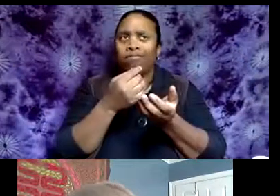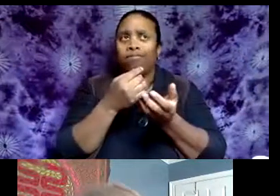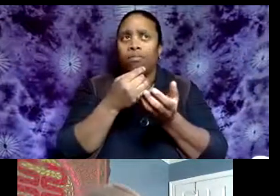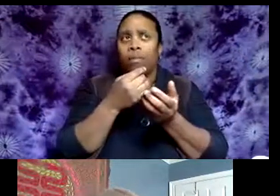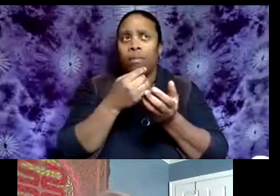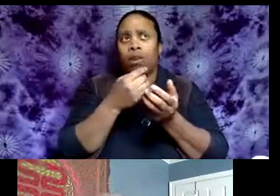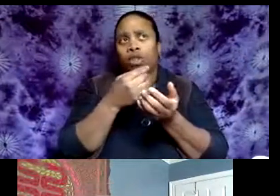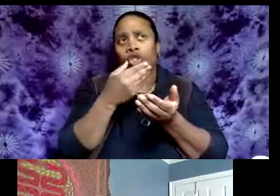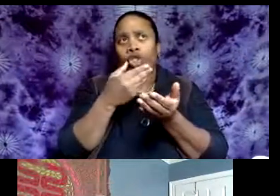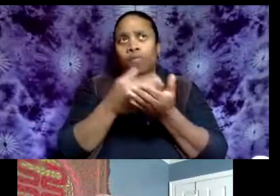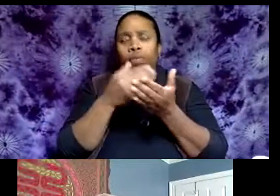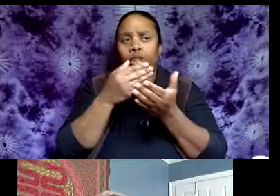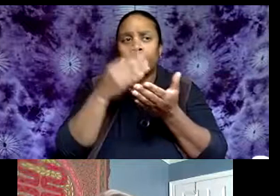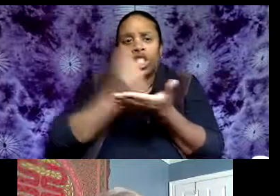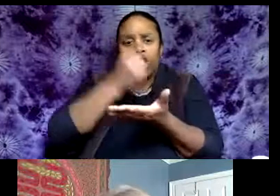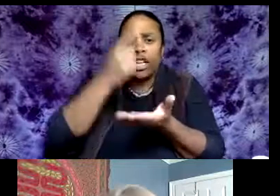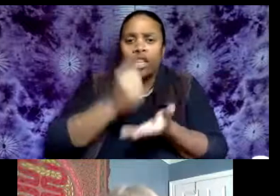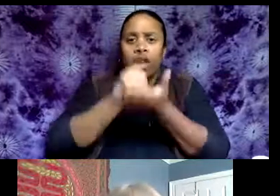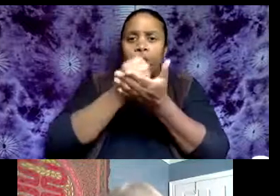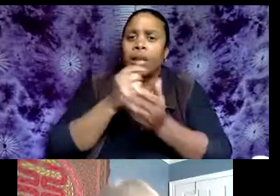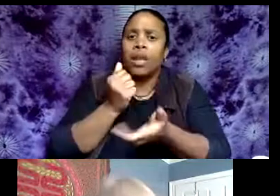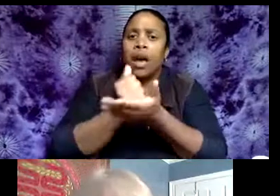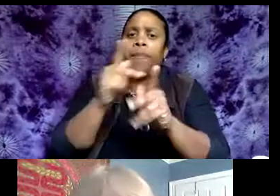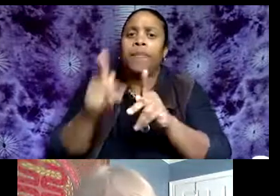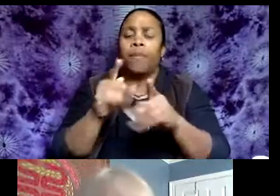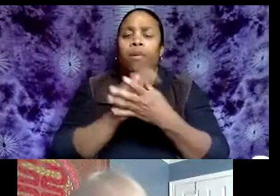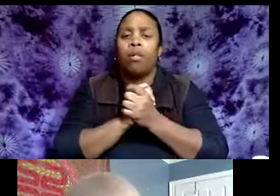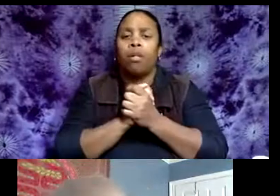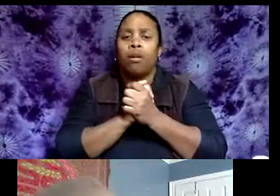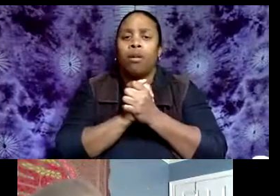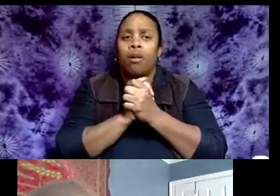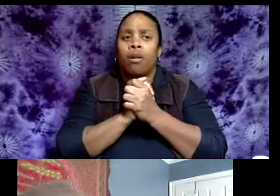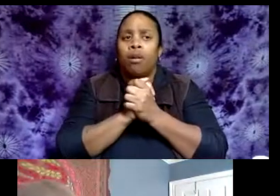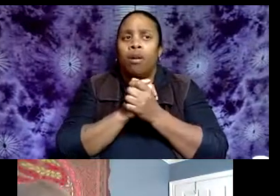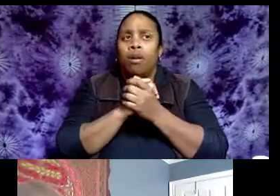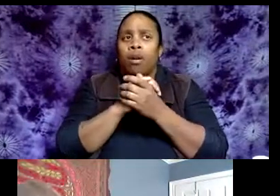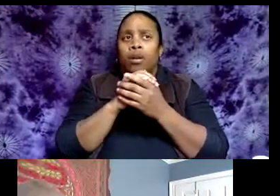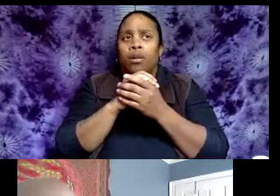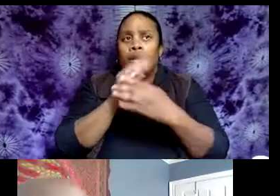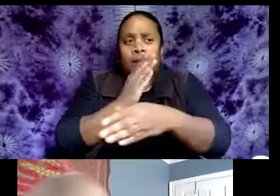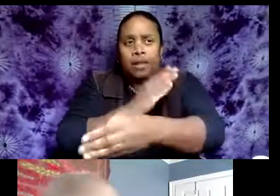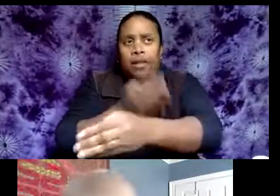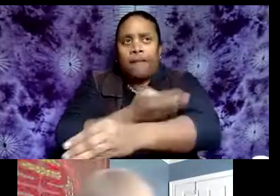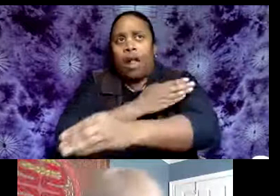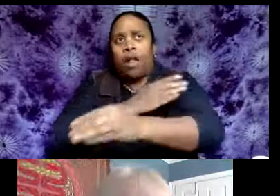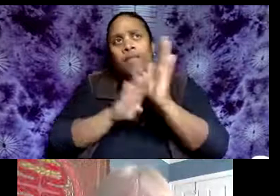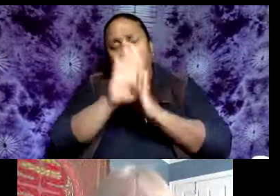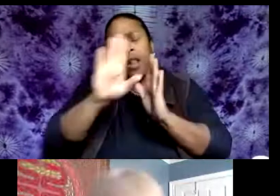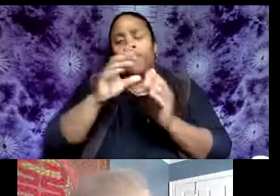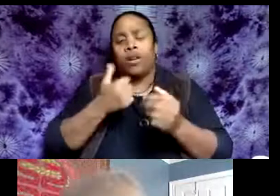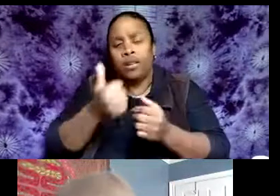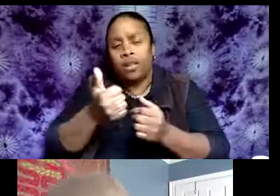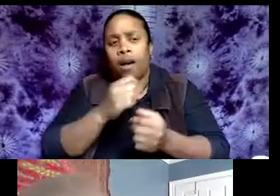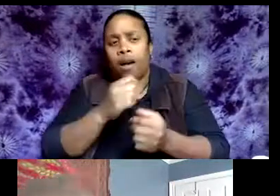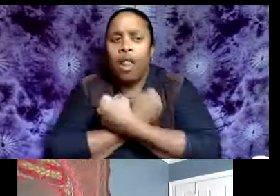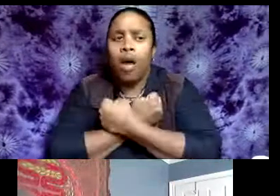or, their self-love, or even just bringing a connection with their loved ones. And that's it.